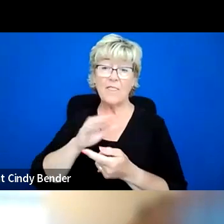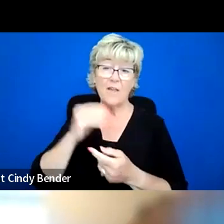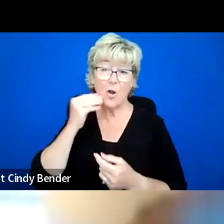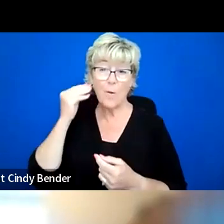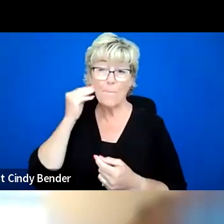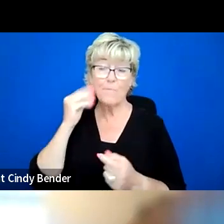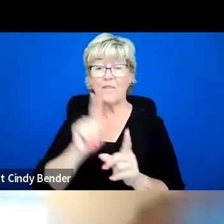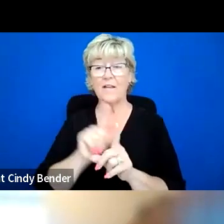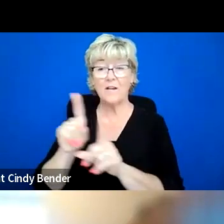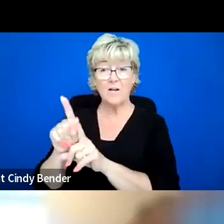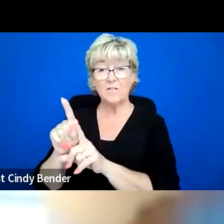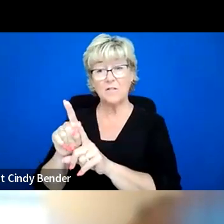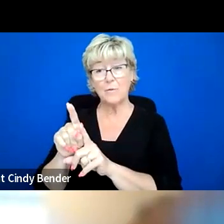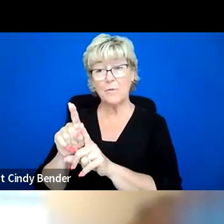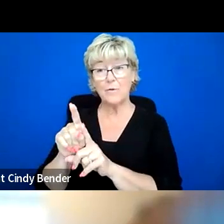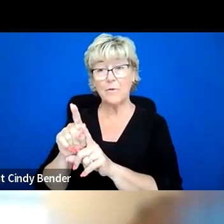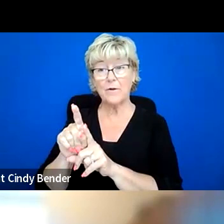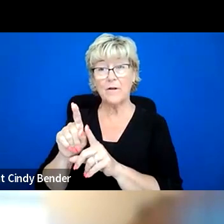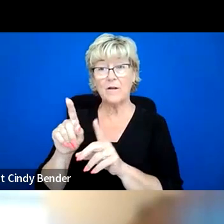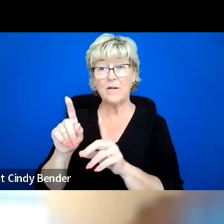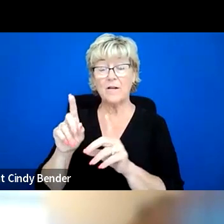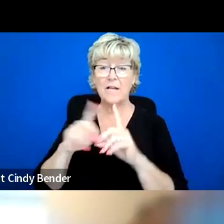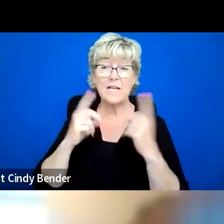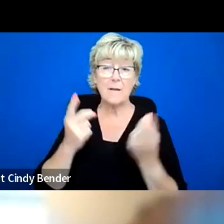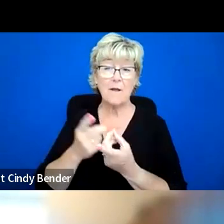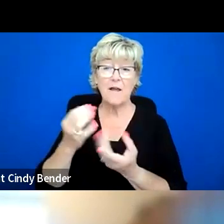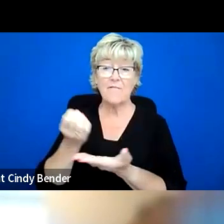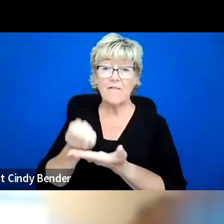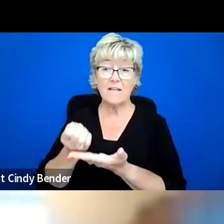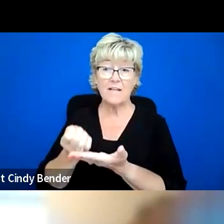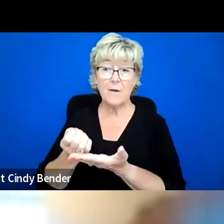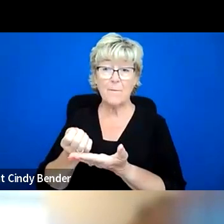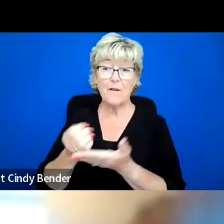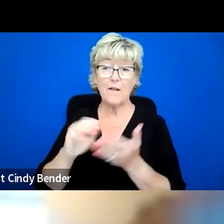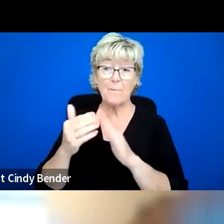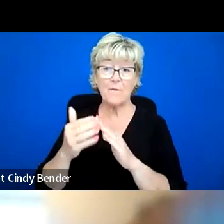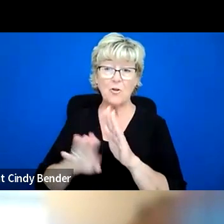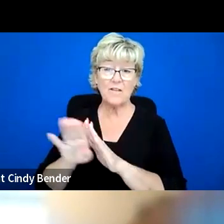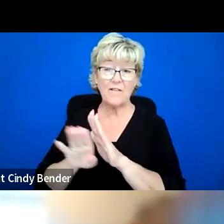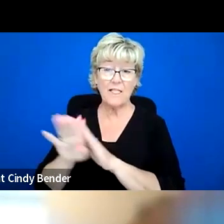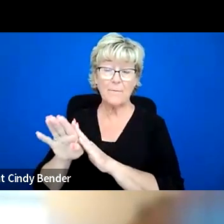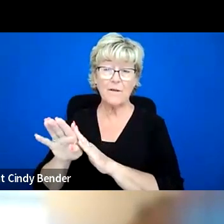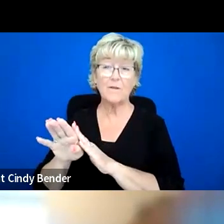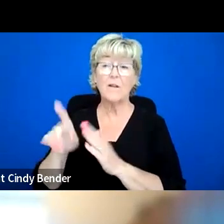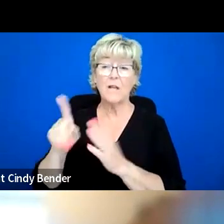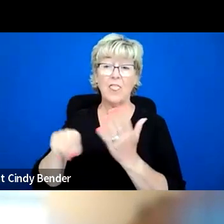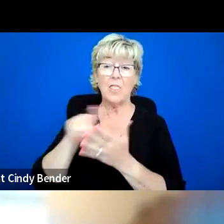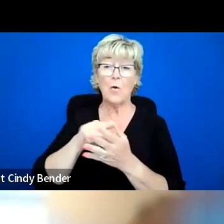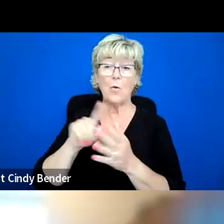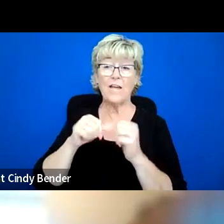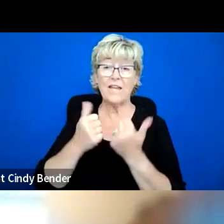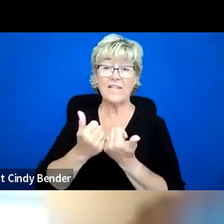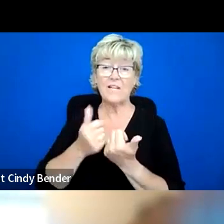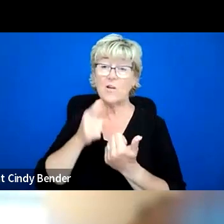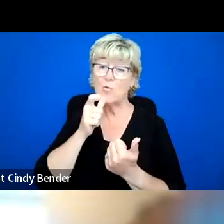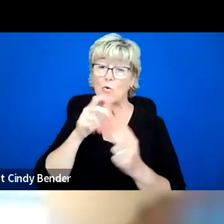And also like the departments of economic community development, those agencies too